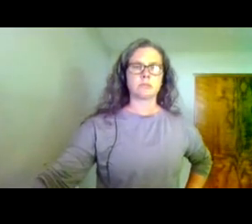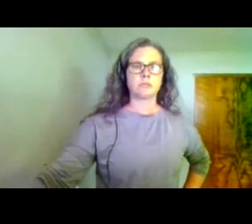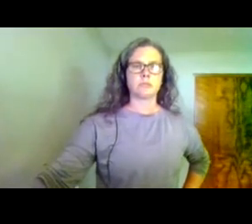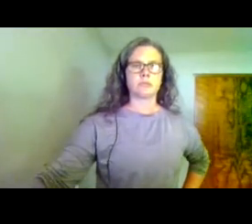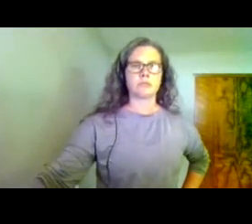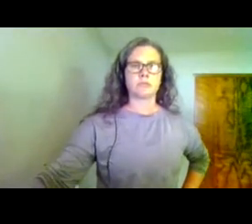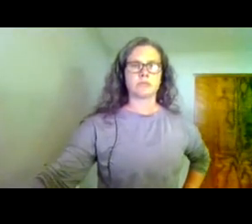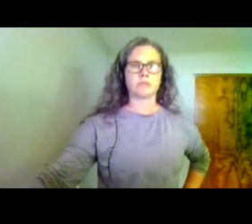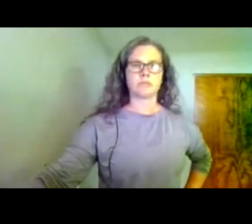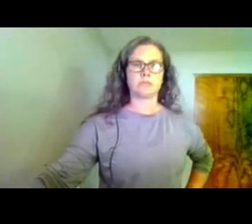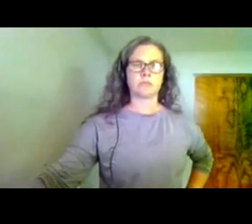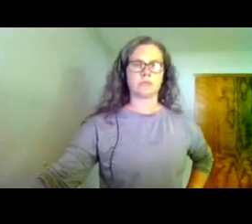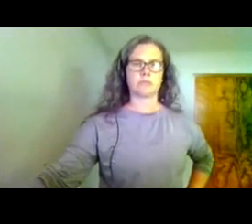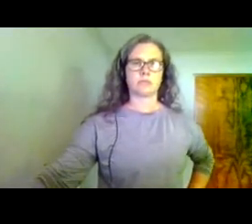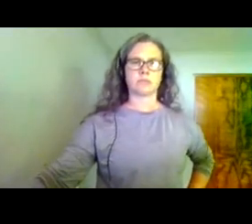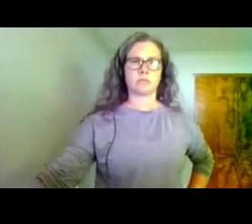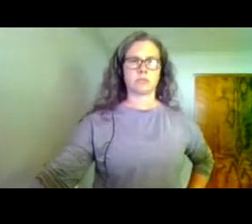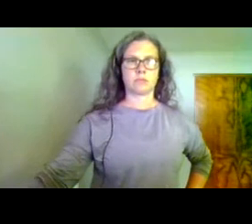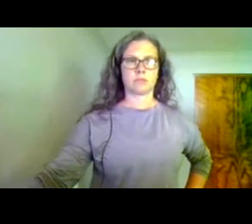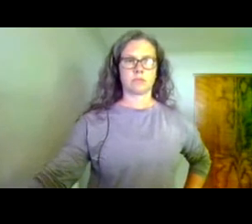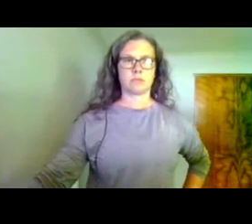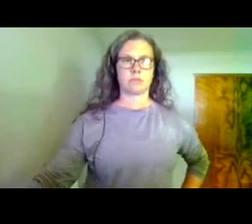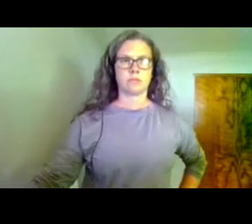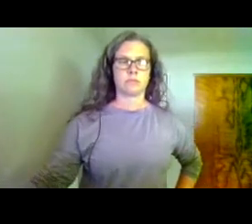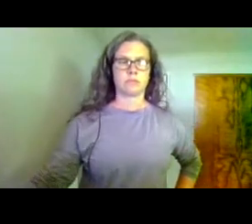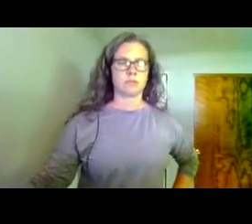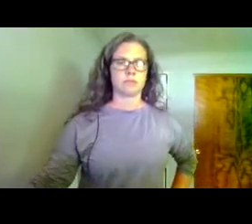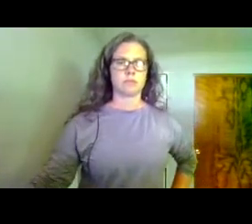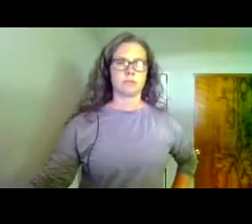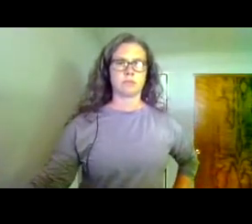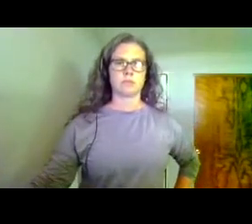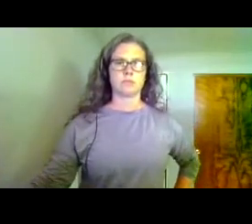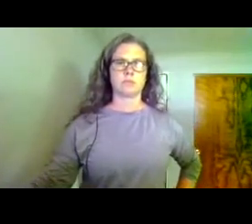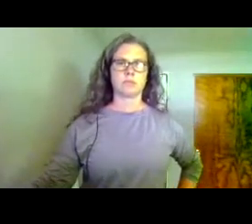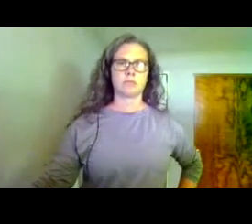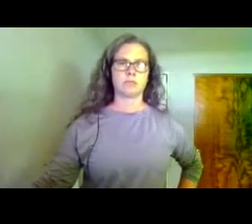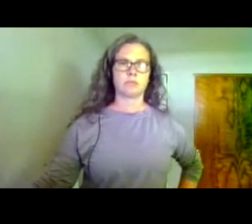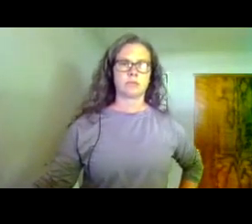great, very diverse, and you can use this in a lot of different locations.